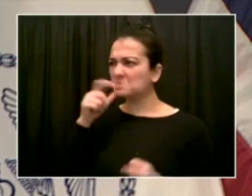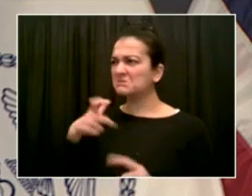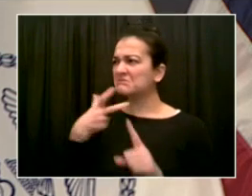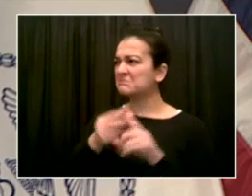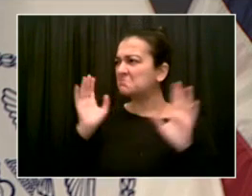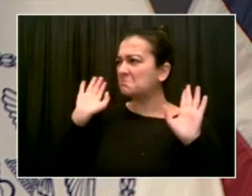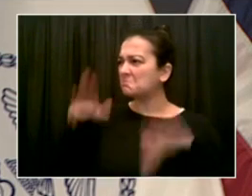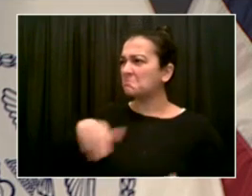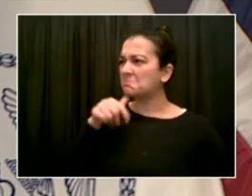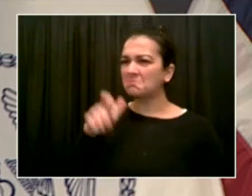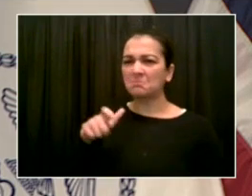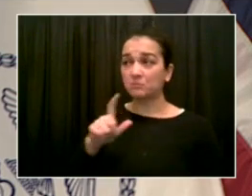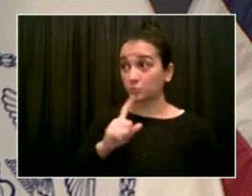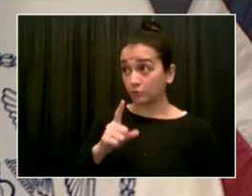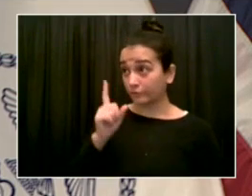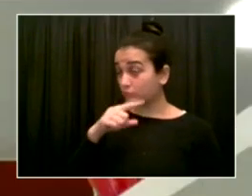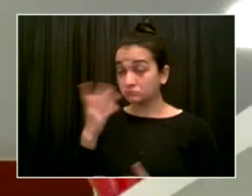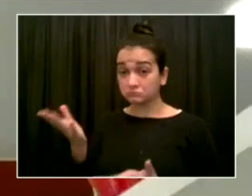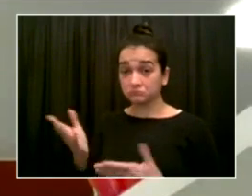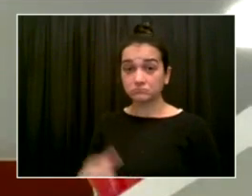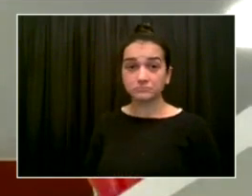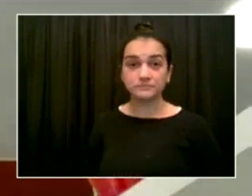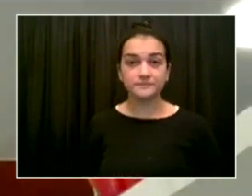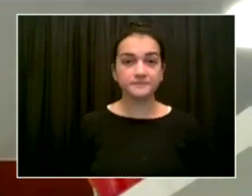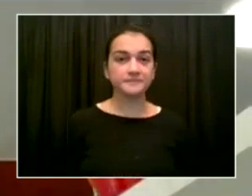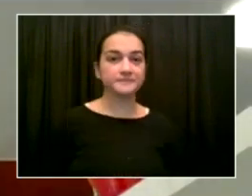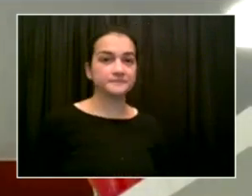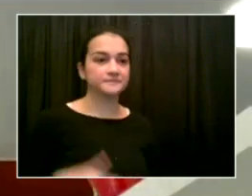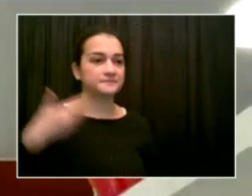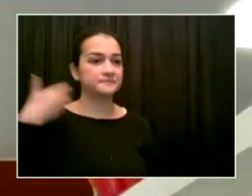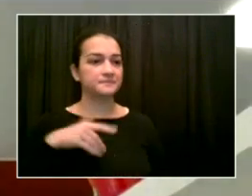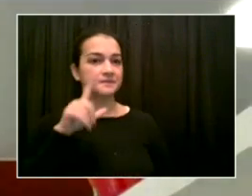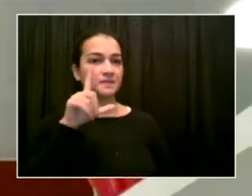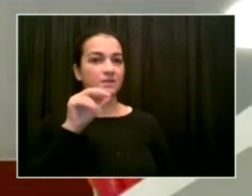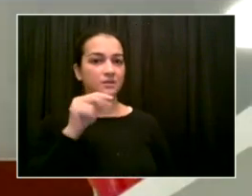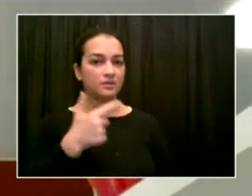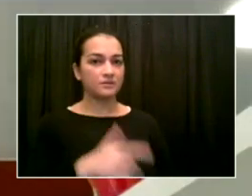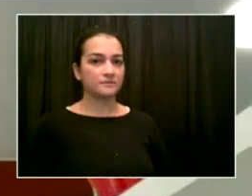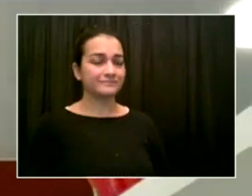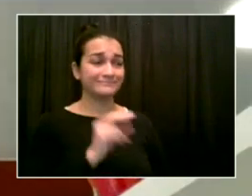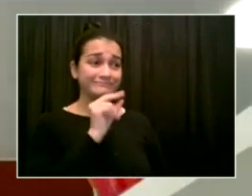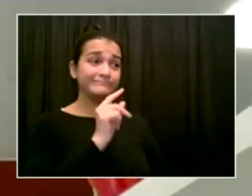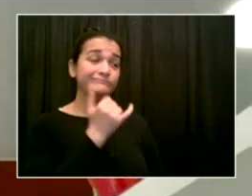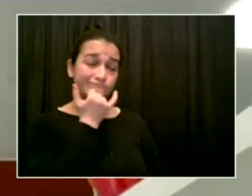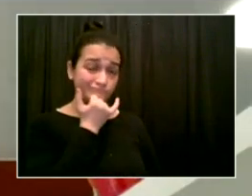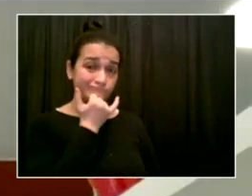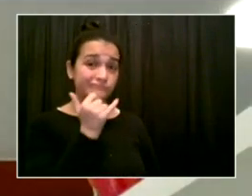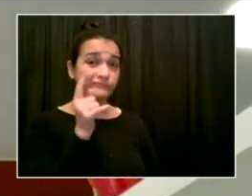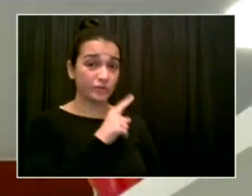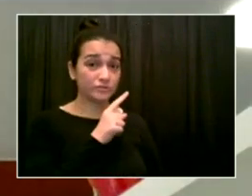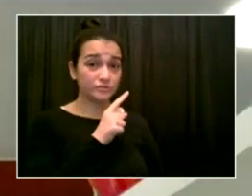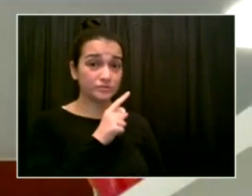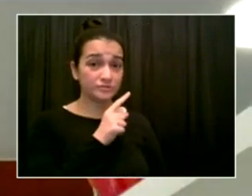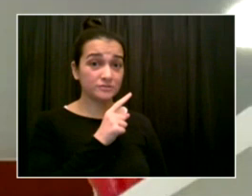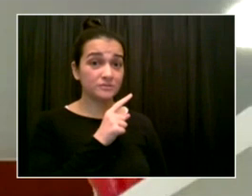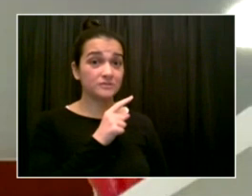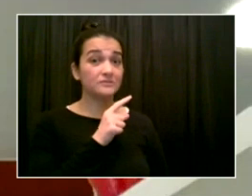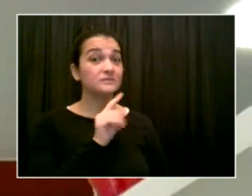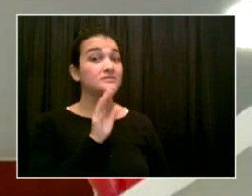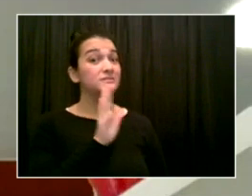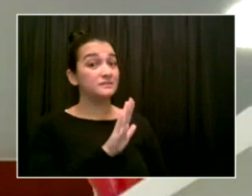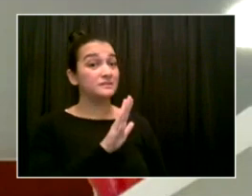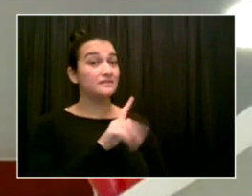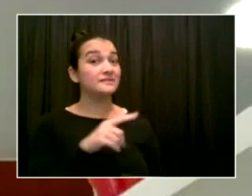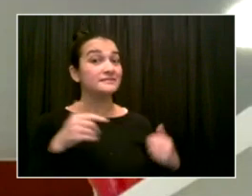Sir, it's absolutely false. The vaccine is how you stay healthy. Young people can get very sick from COVID. And what's been devastating